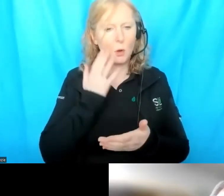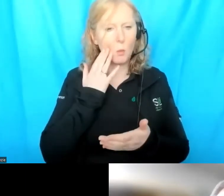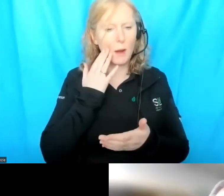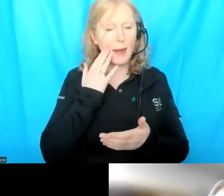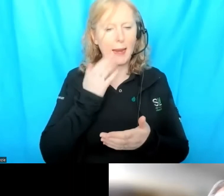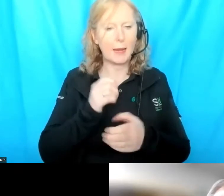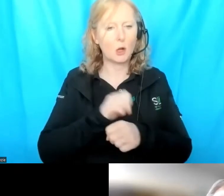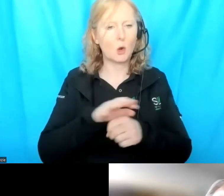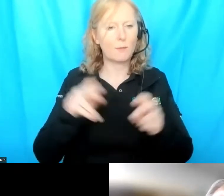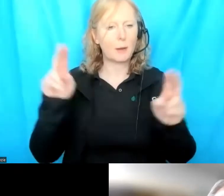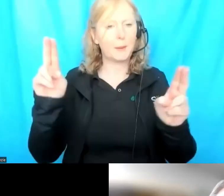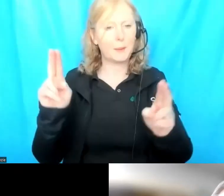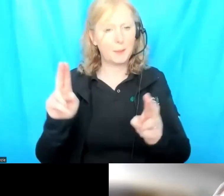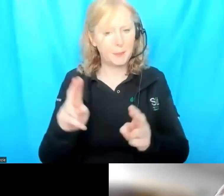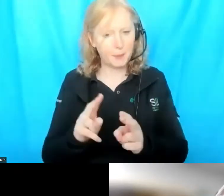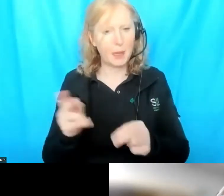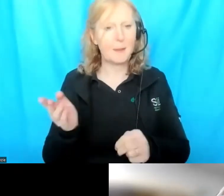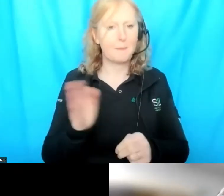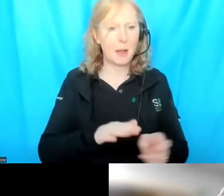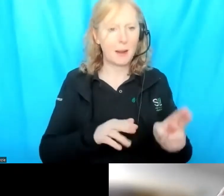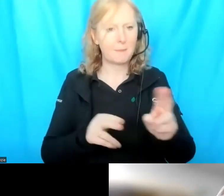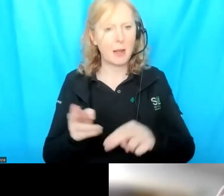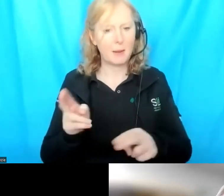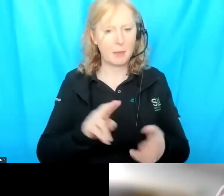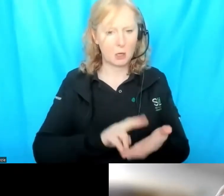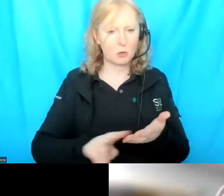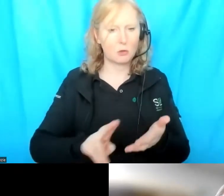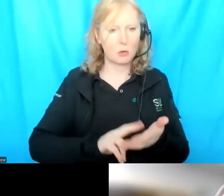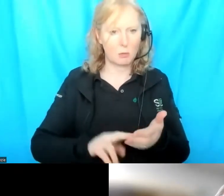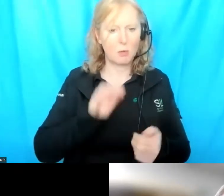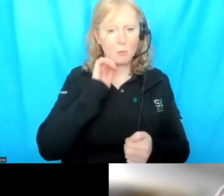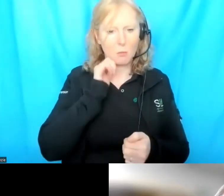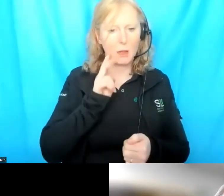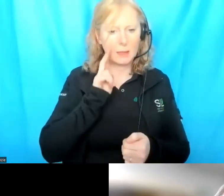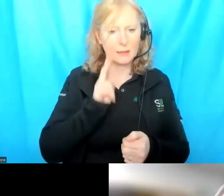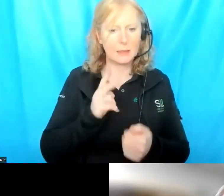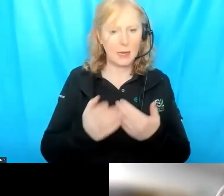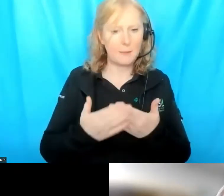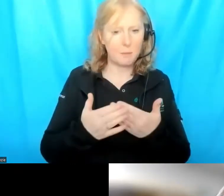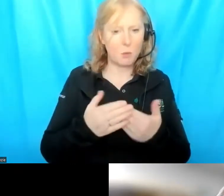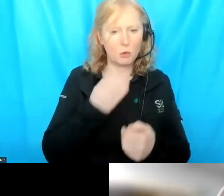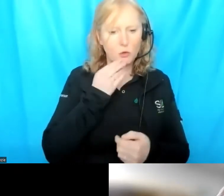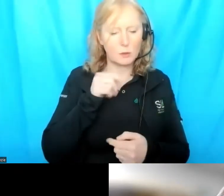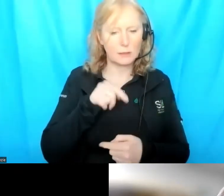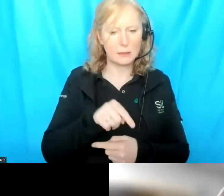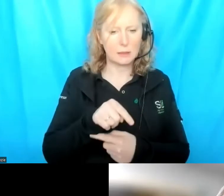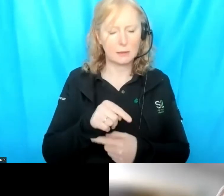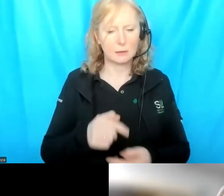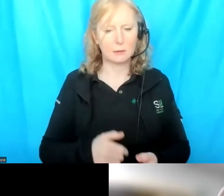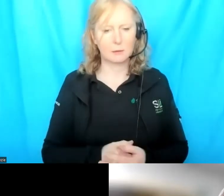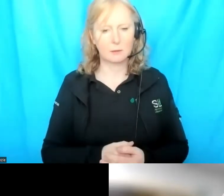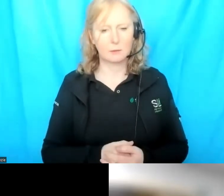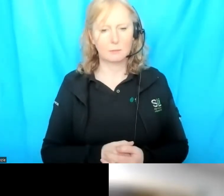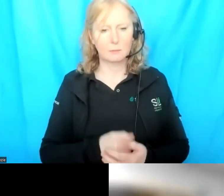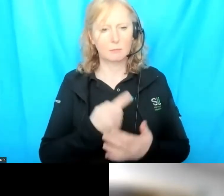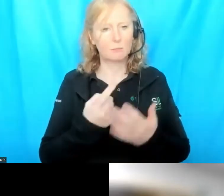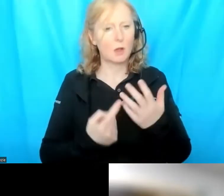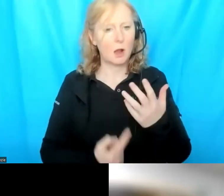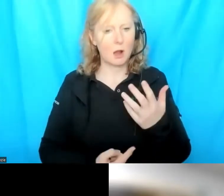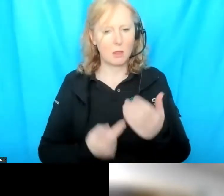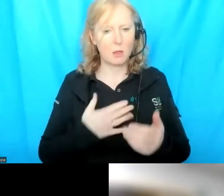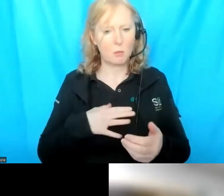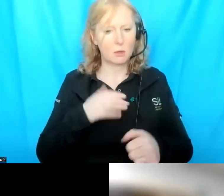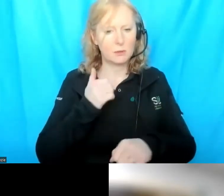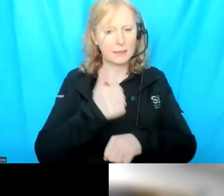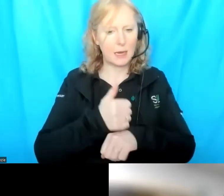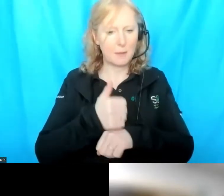service, once COVID eases again, we will see a better uptake with that. Other things we're looking to do